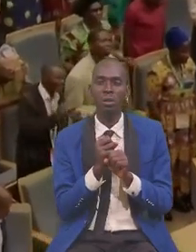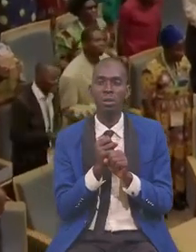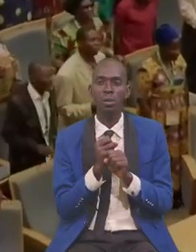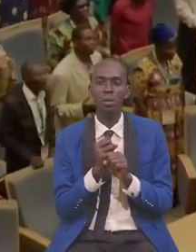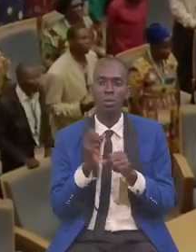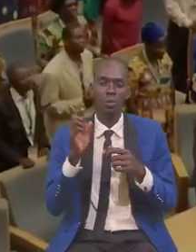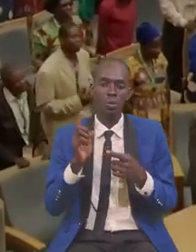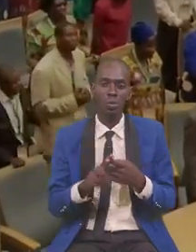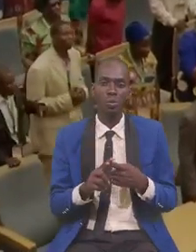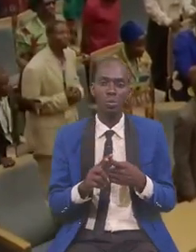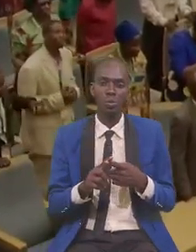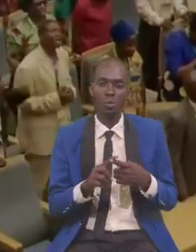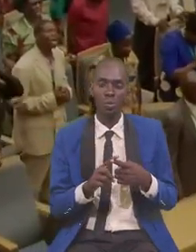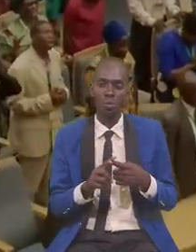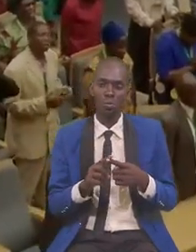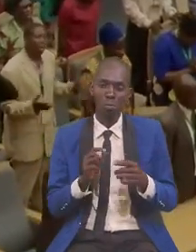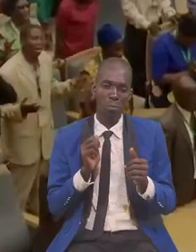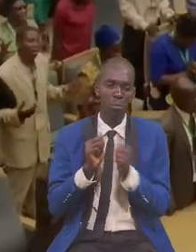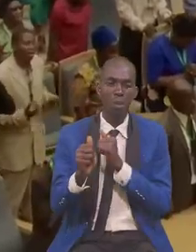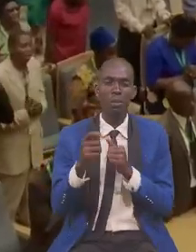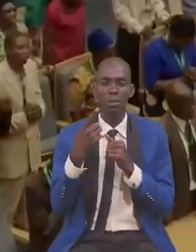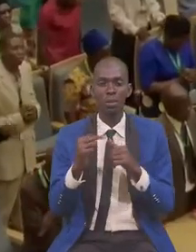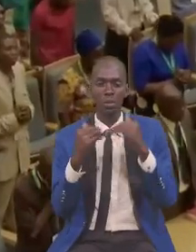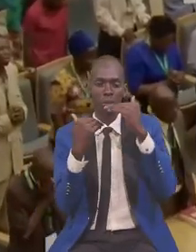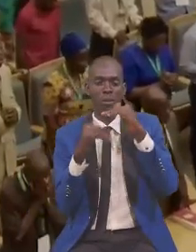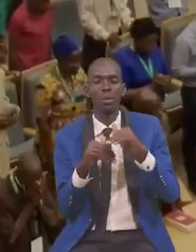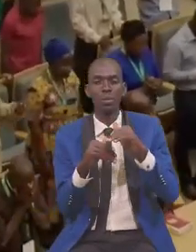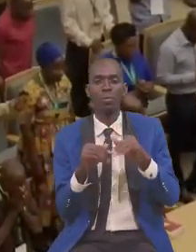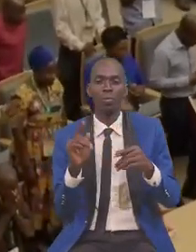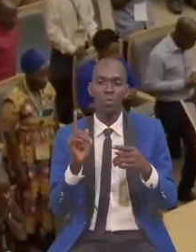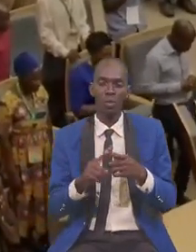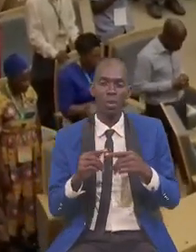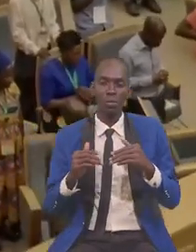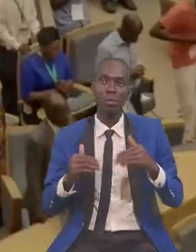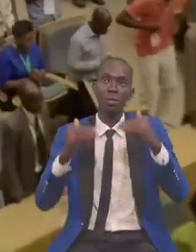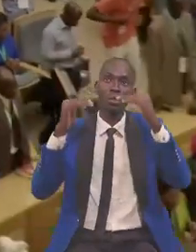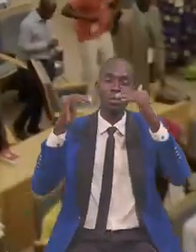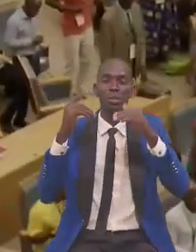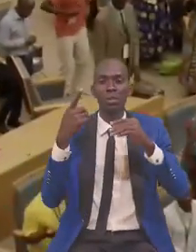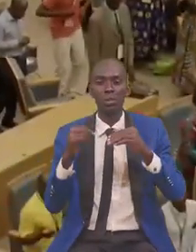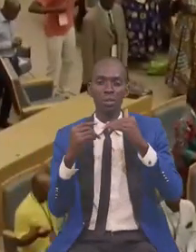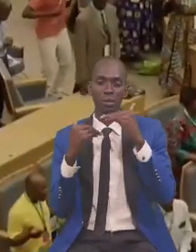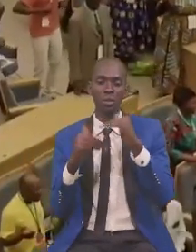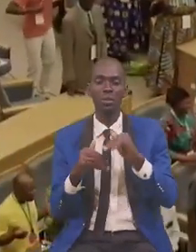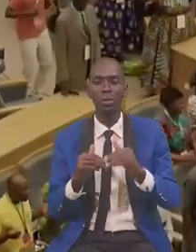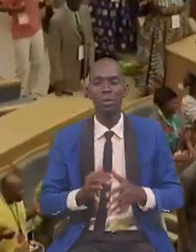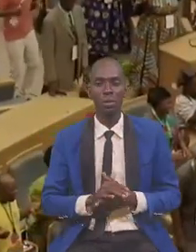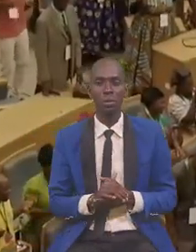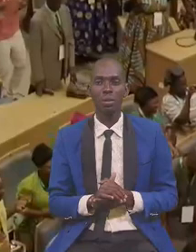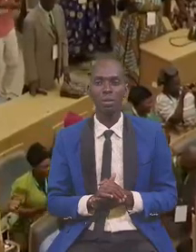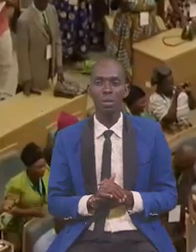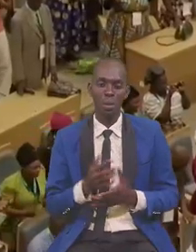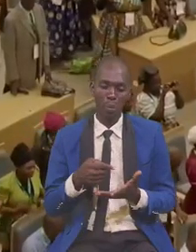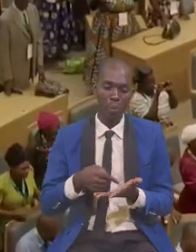to pass the mark, to exceed the limits, pay